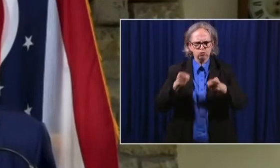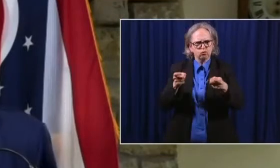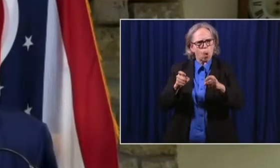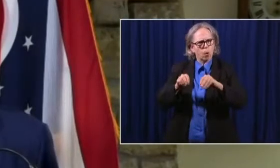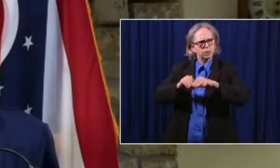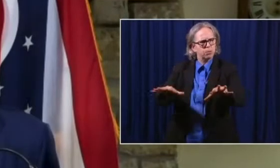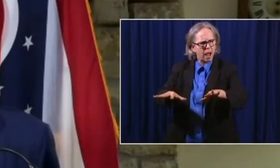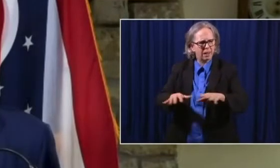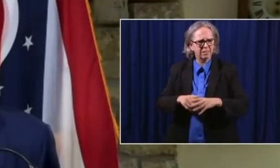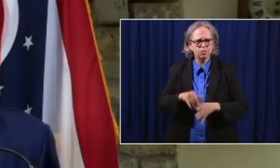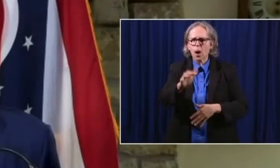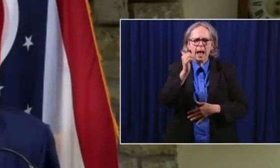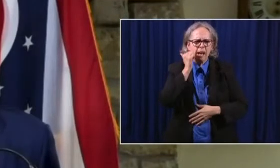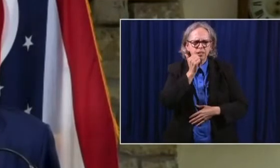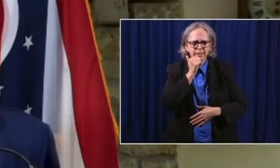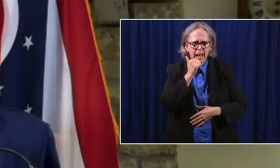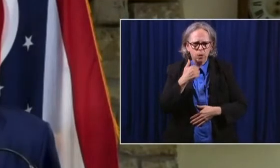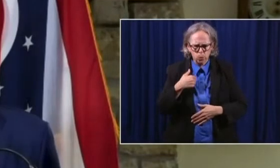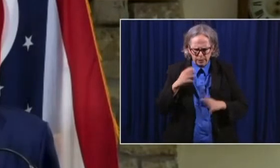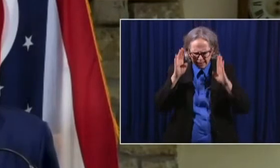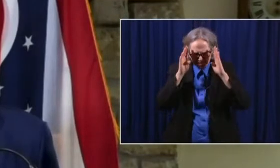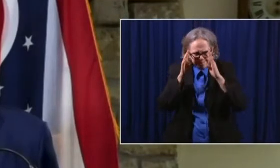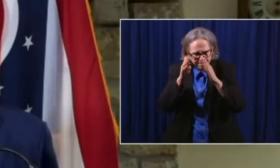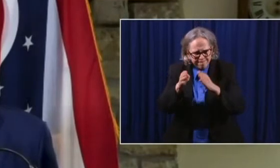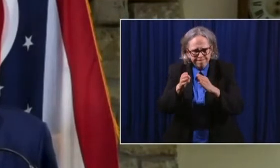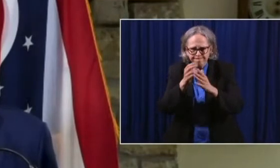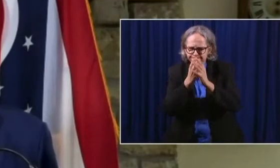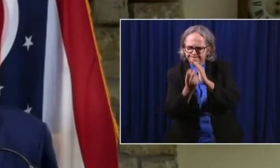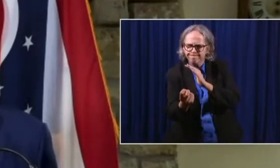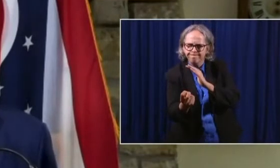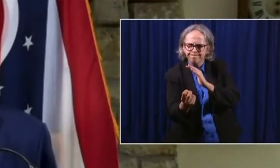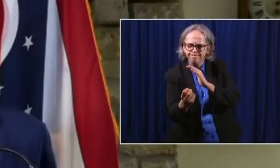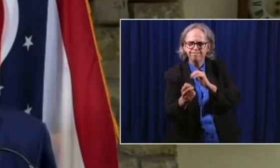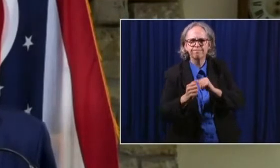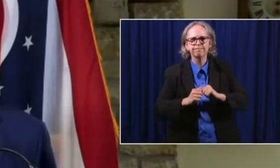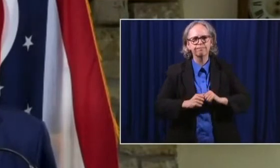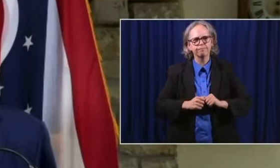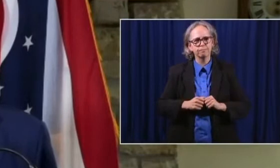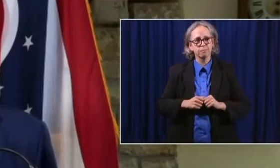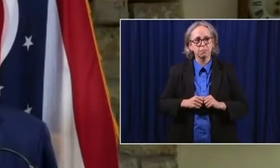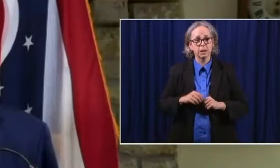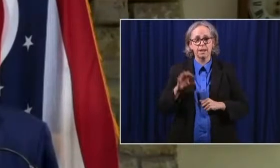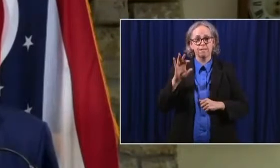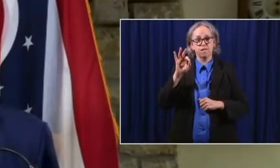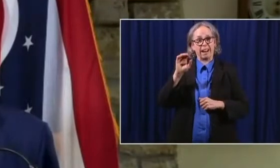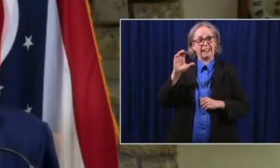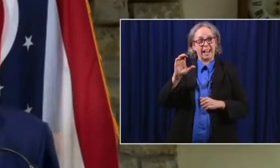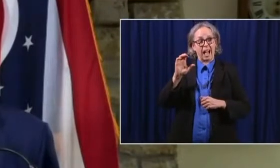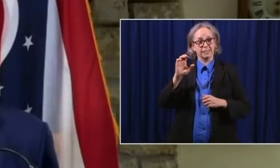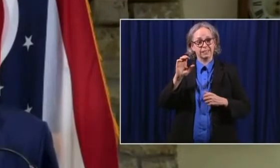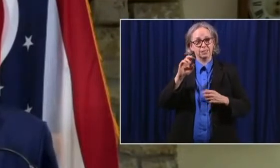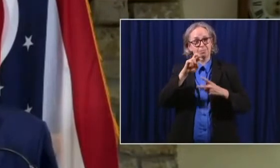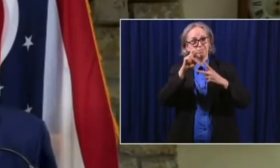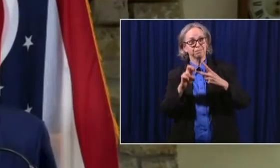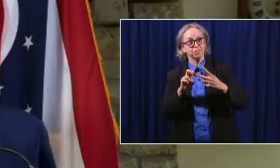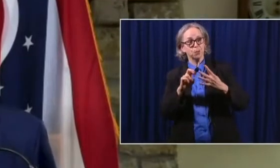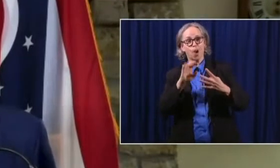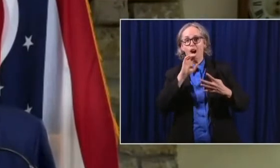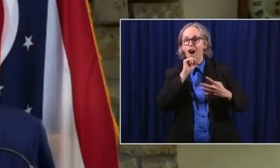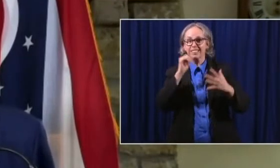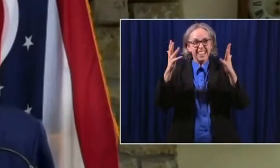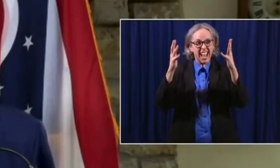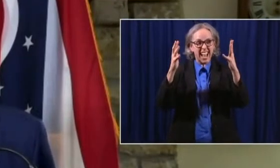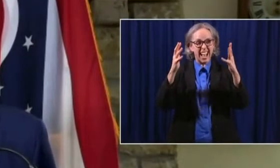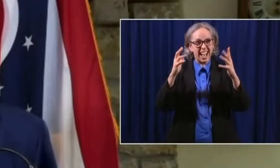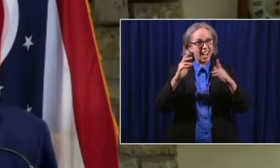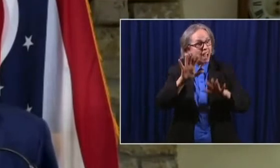day focus on that. We celebrate Franklin County. I know Mayor Ginther and council and